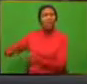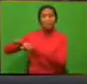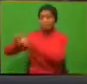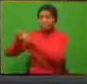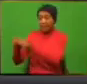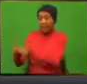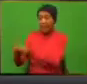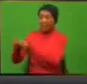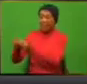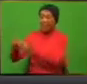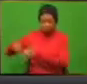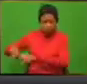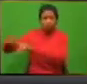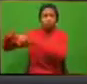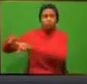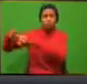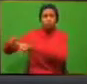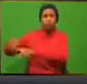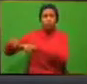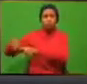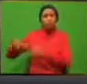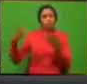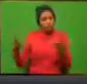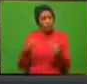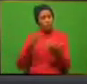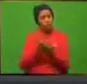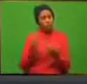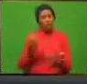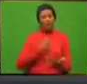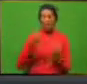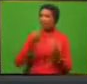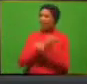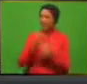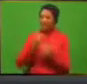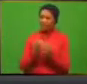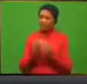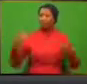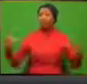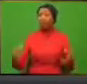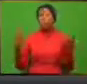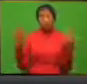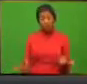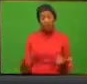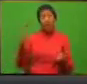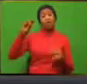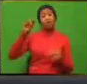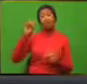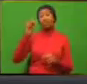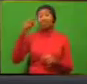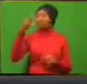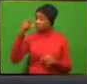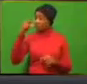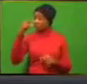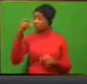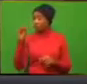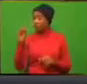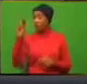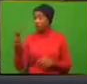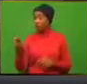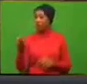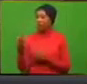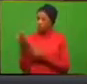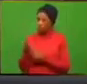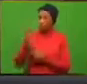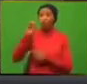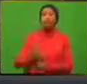breakers have held on our economy and society. The government of national unity is South Africa's